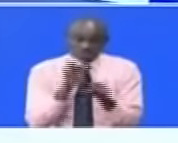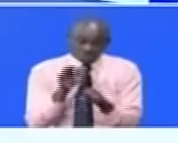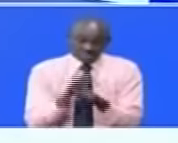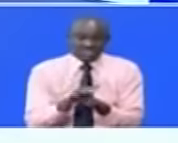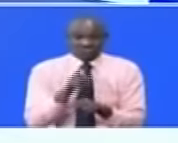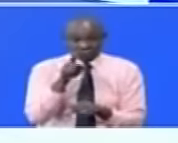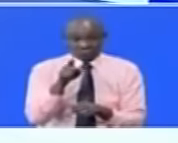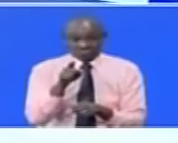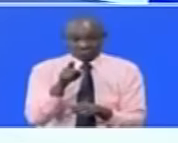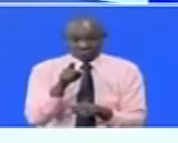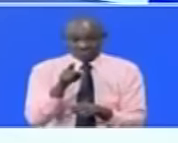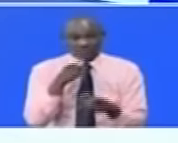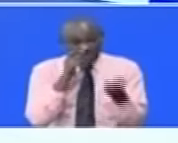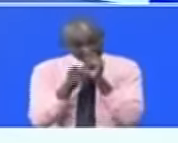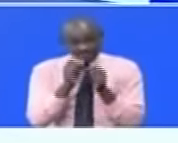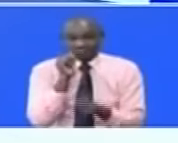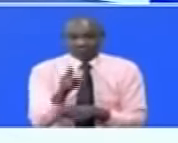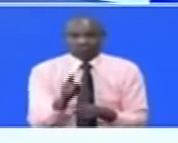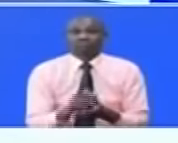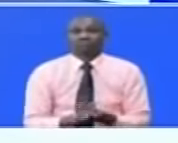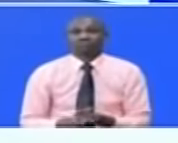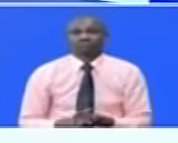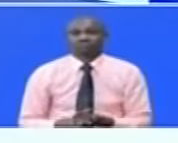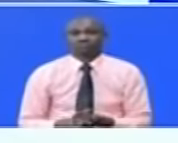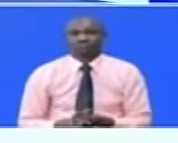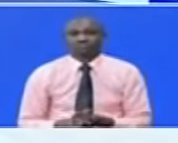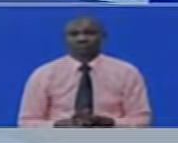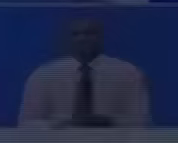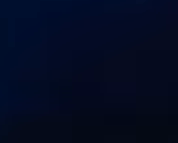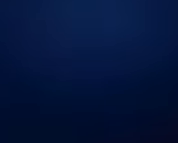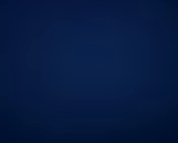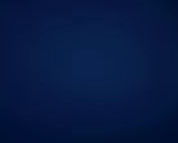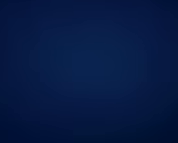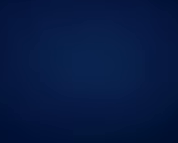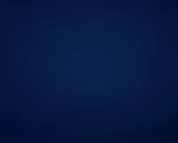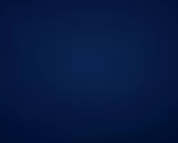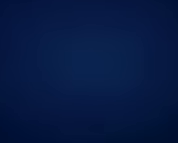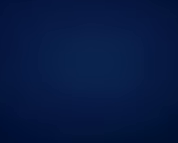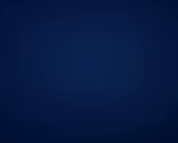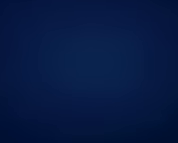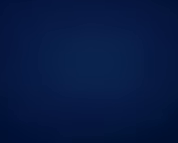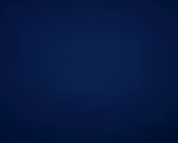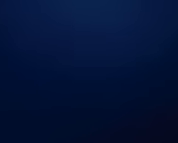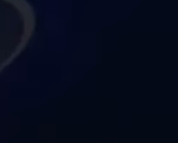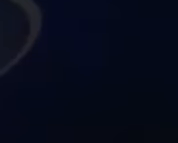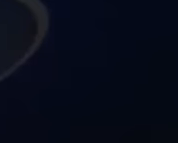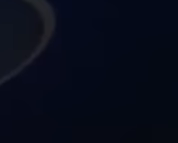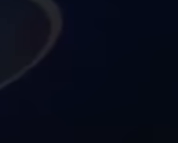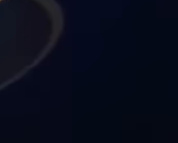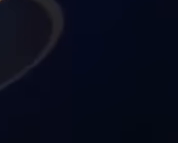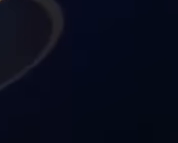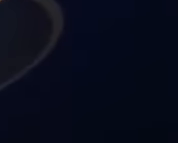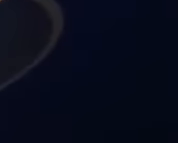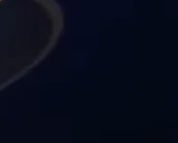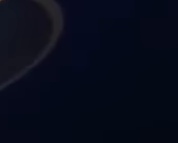texting in. Drop the rest. Get the best. This